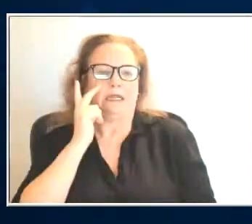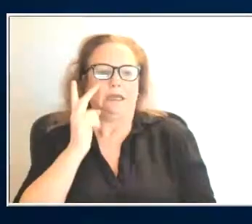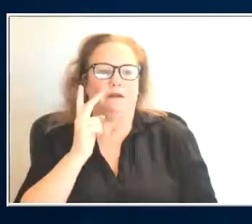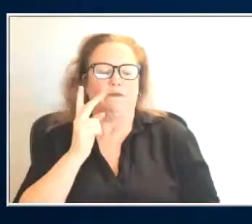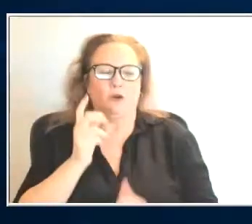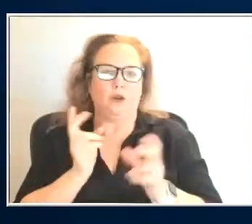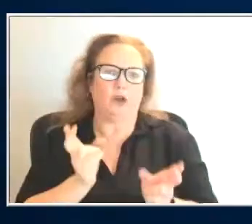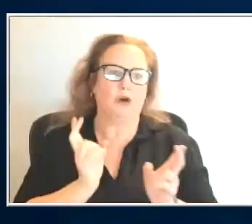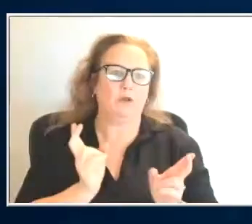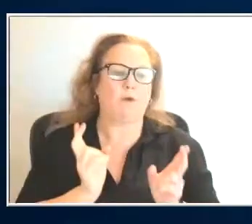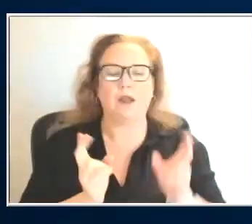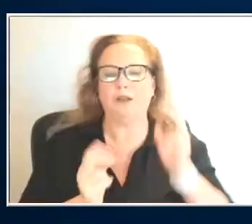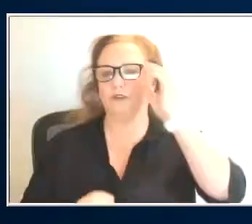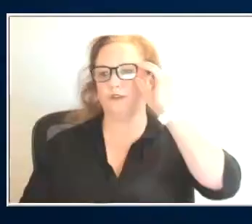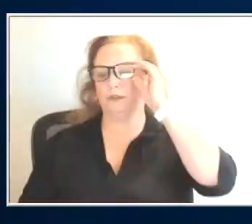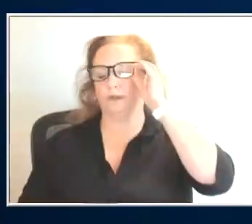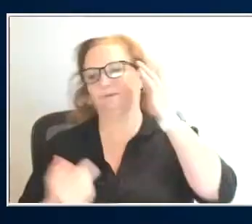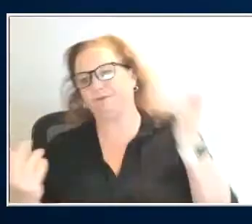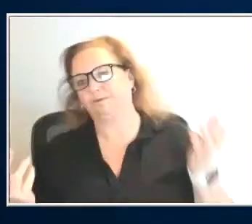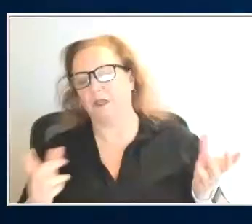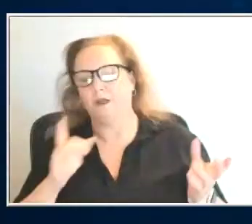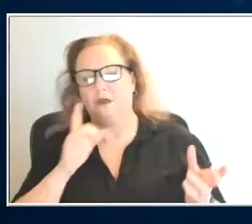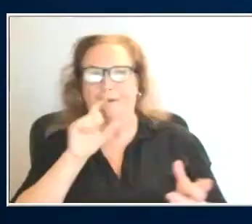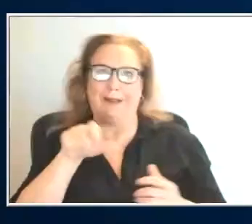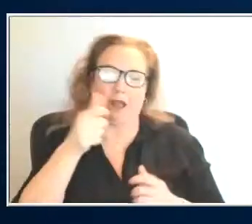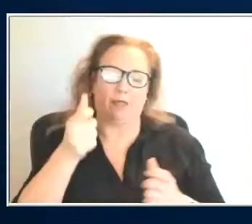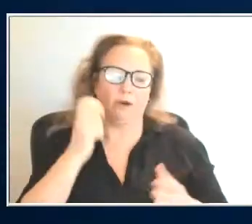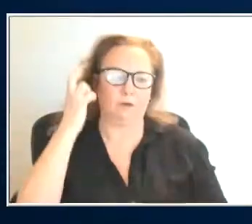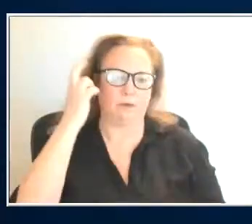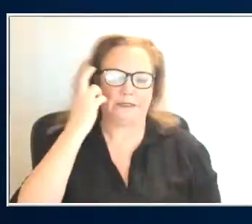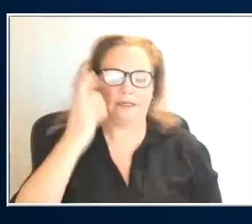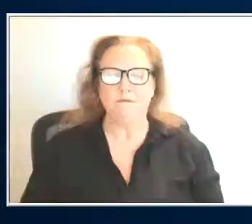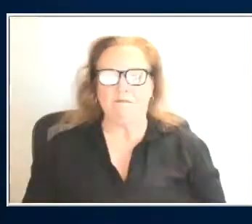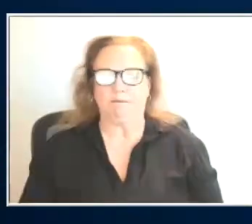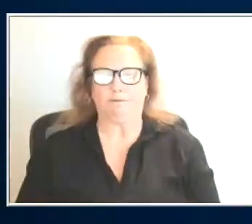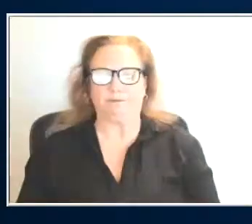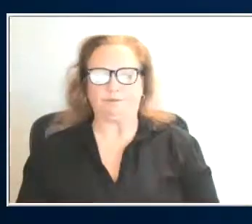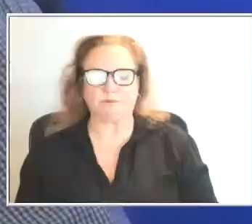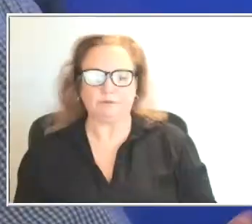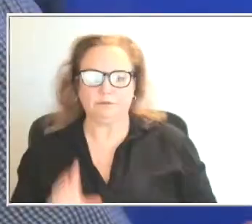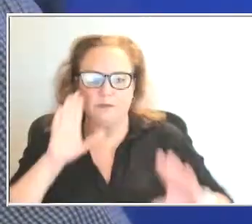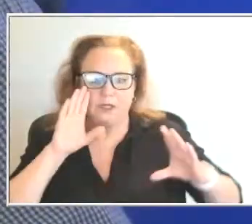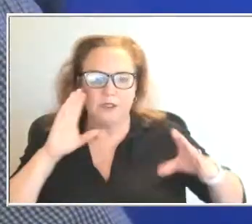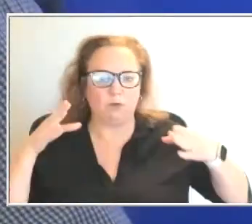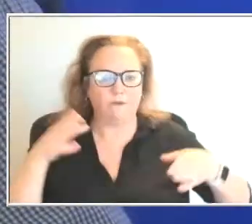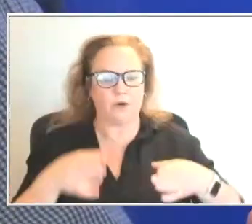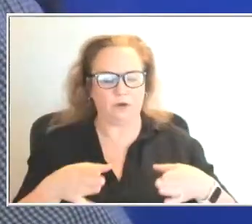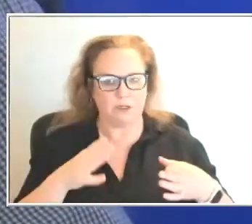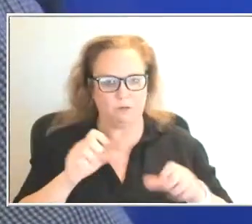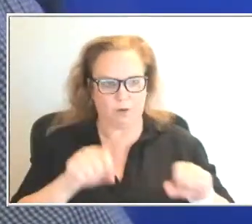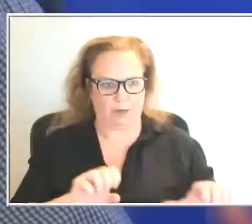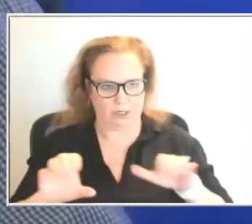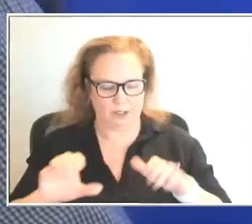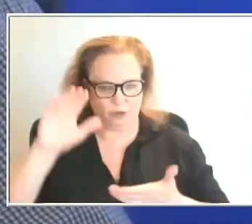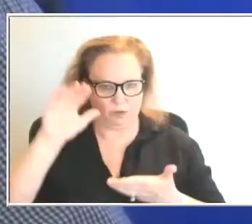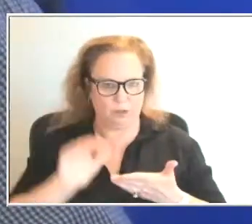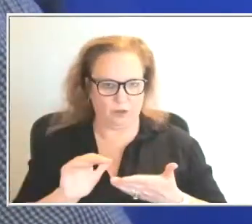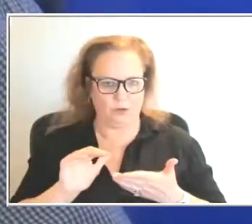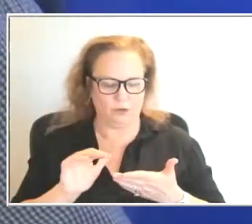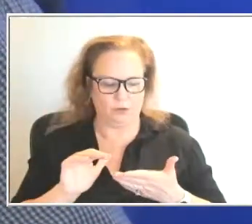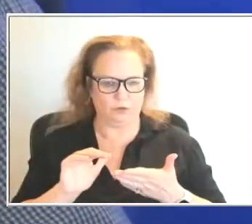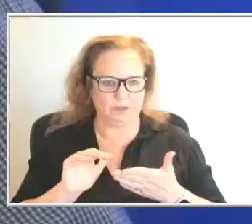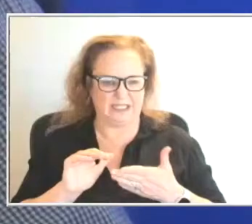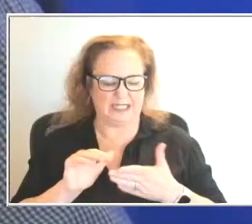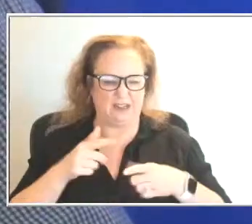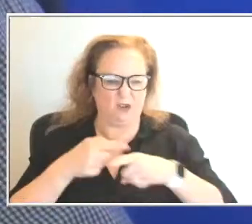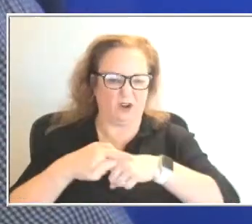rush or really any other reason. And so we're really focused on what we can do to reduce that cross-contamination